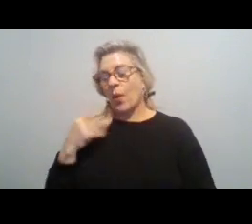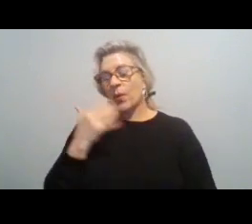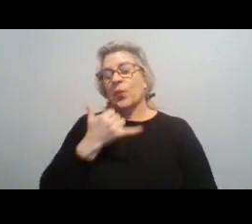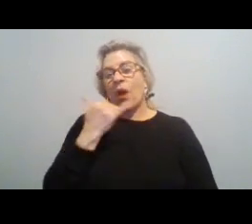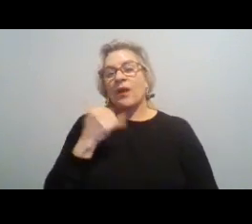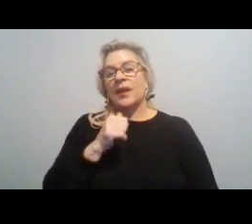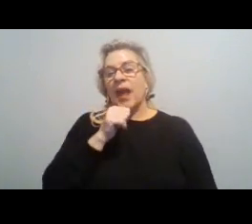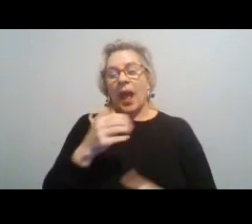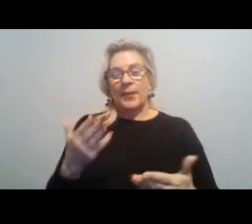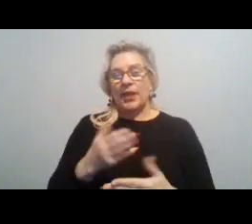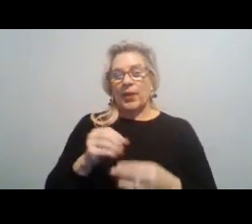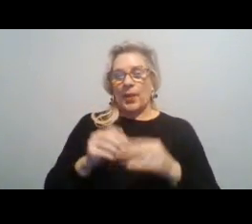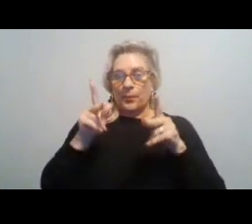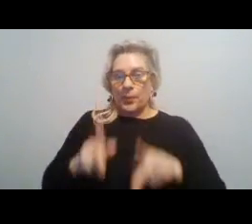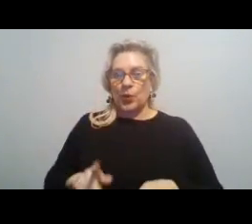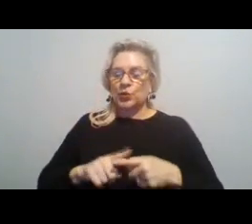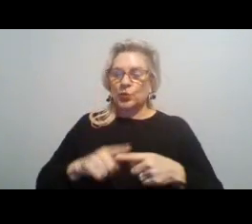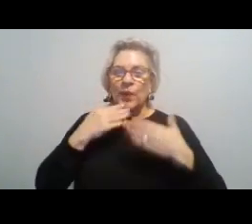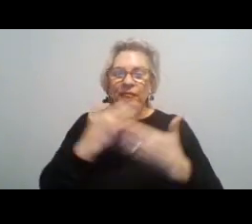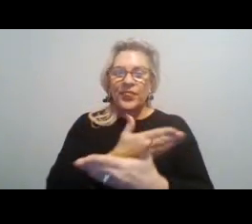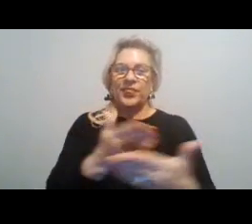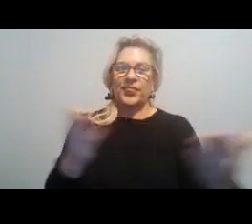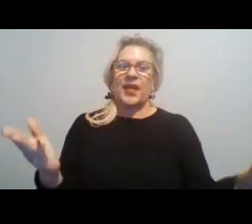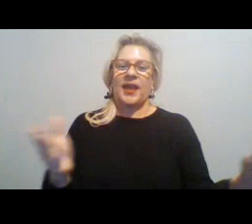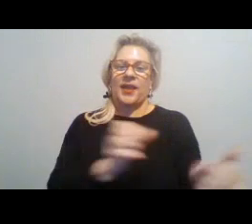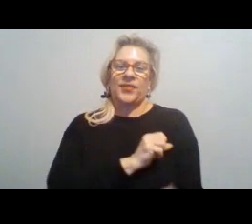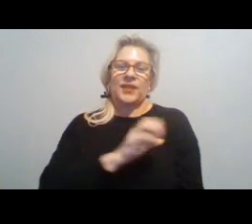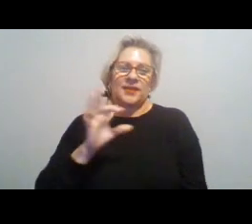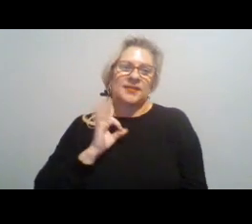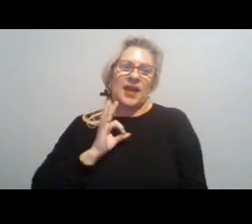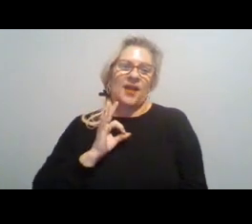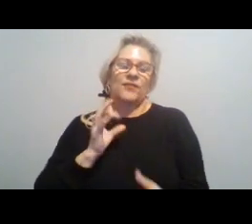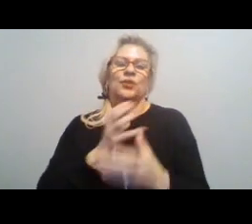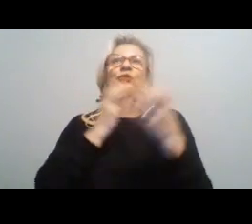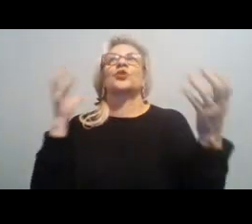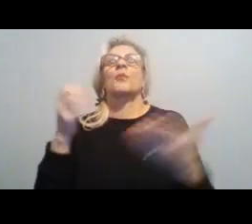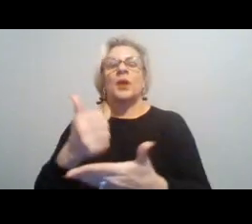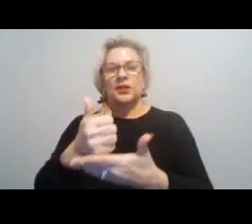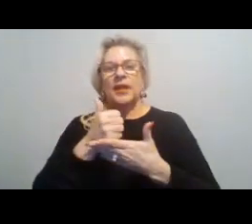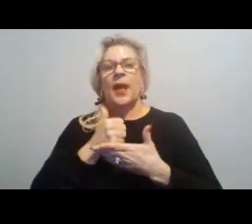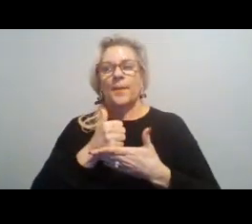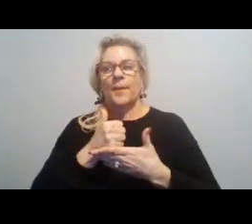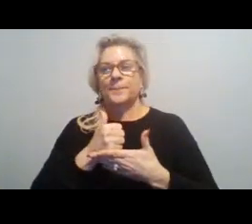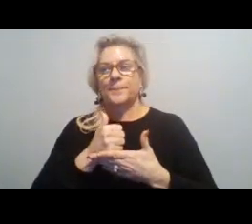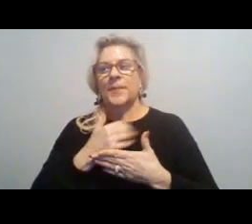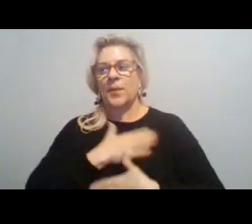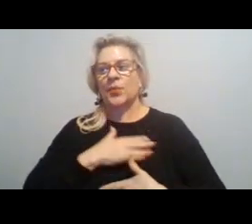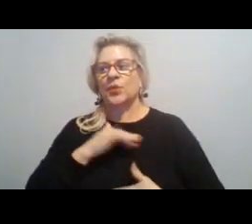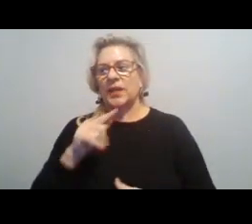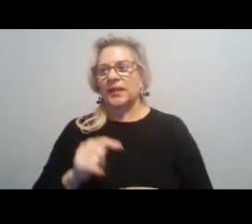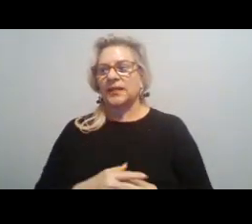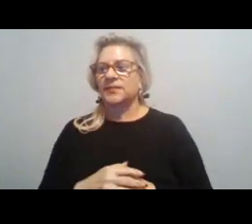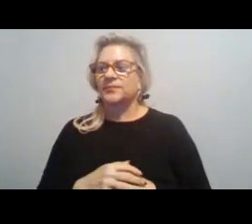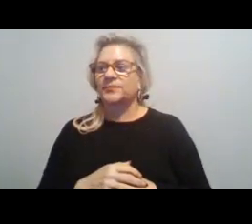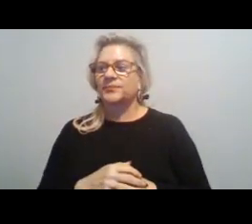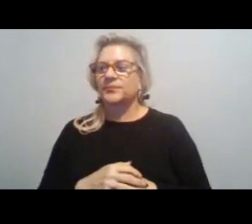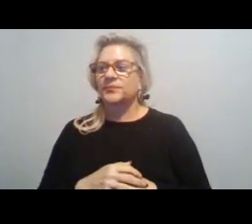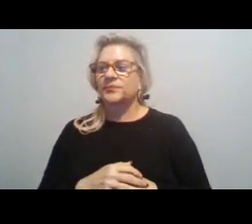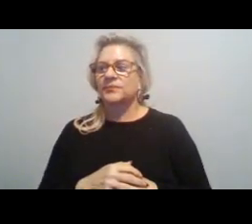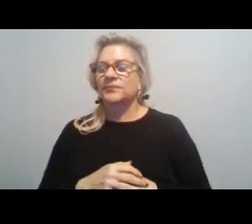not be here in person and thank commission staff, Lori, Alika, and Beverly, as well as Caltrans local assistance staff. They've